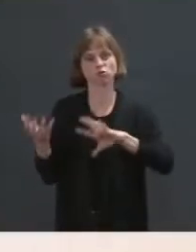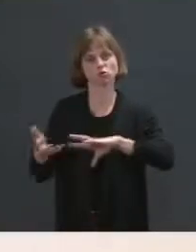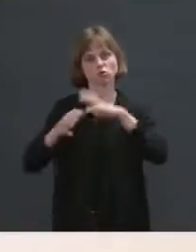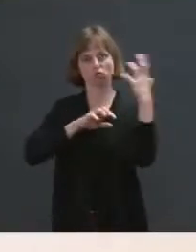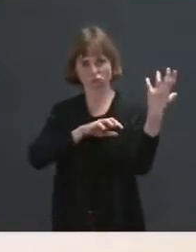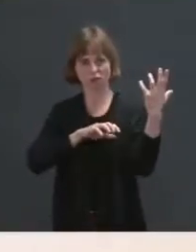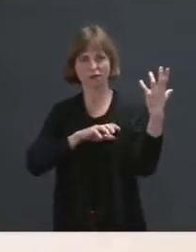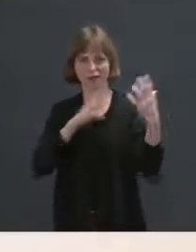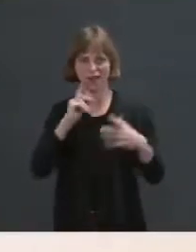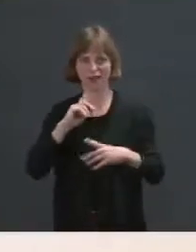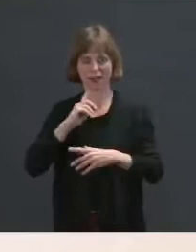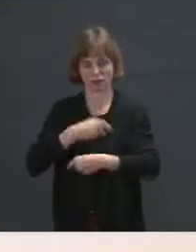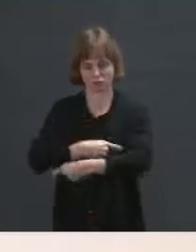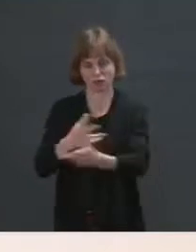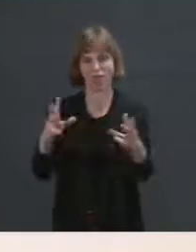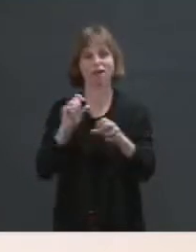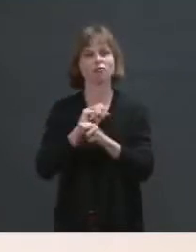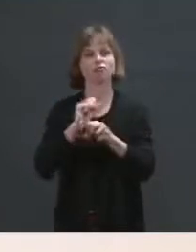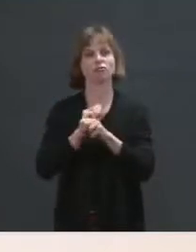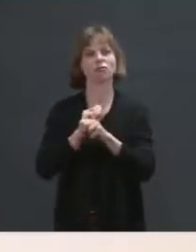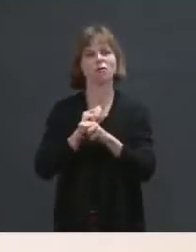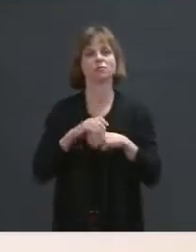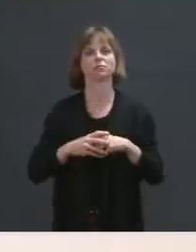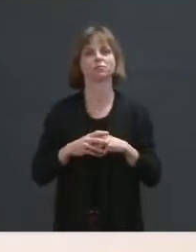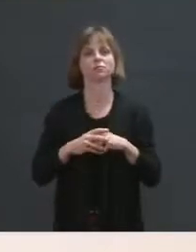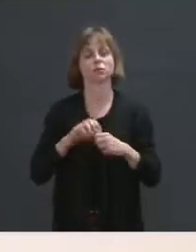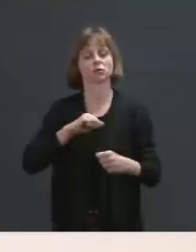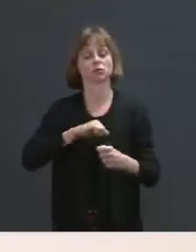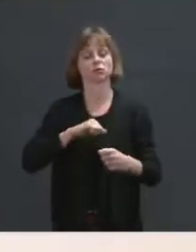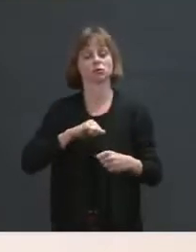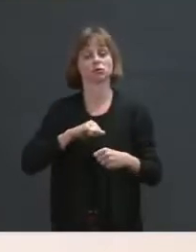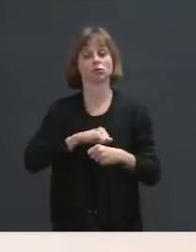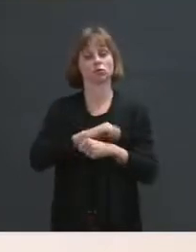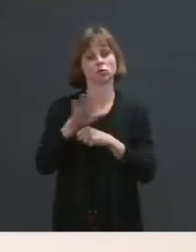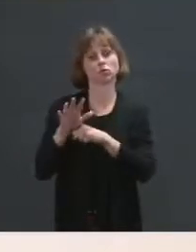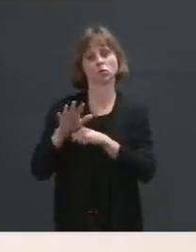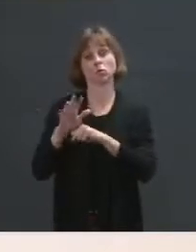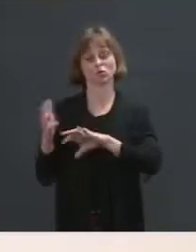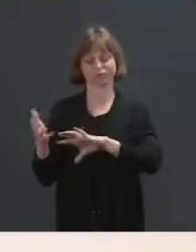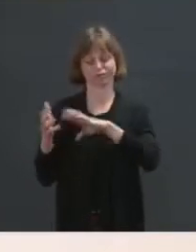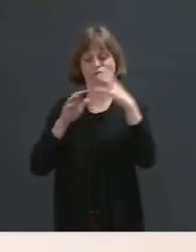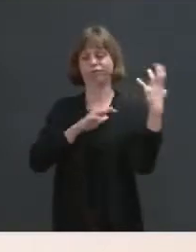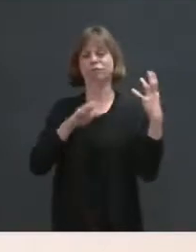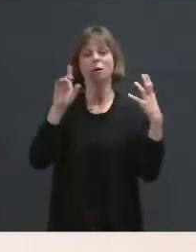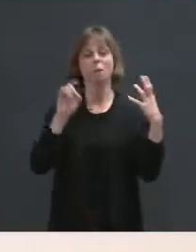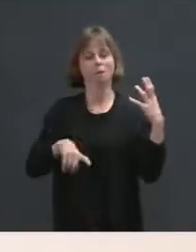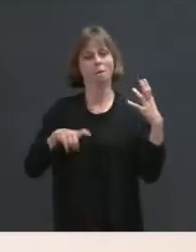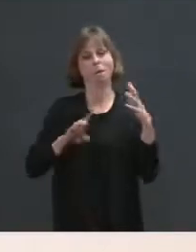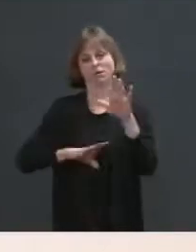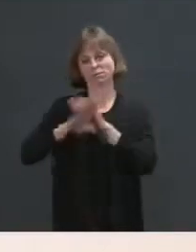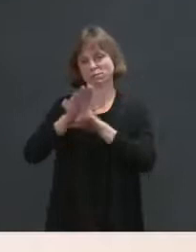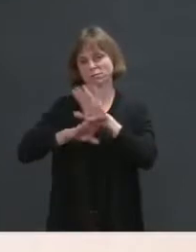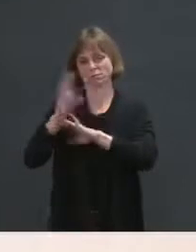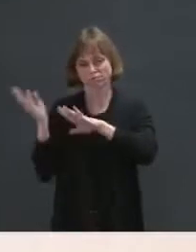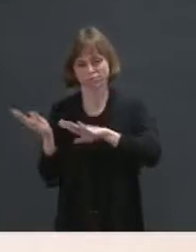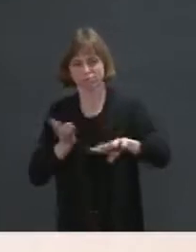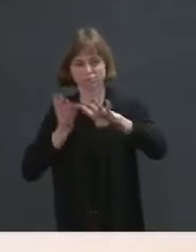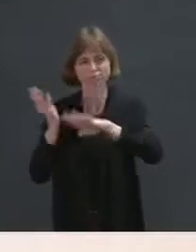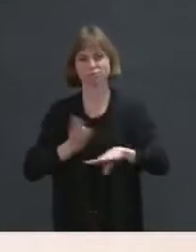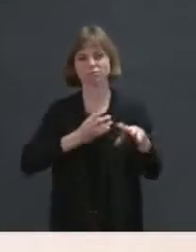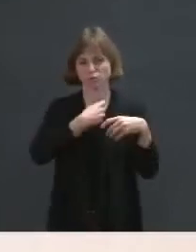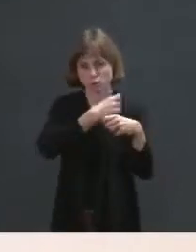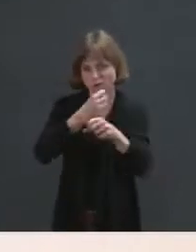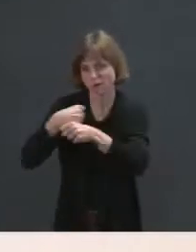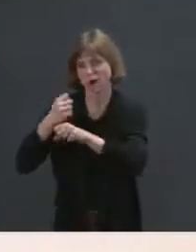pandemic has underlined the need for resilient supply chains and robust domestic manufacturing, so all Americans have access to essential goods